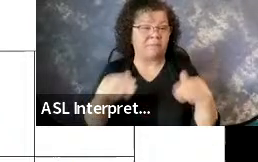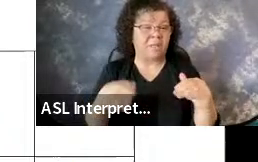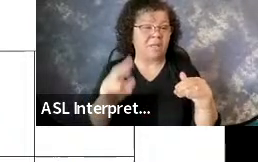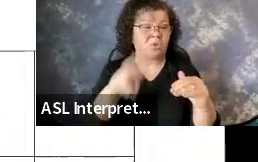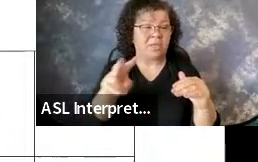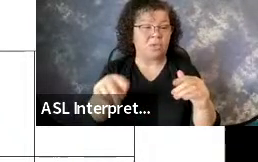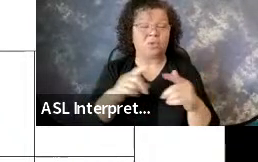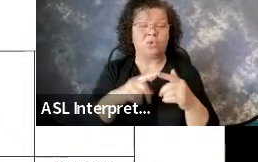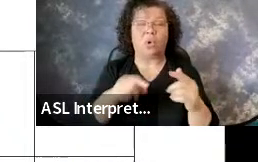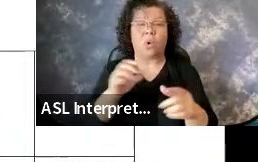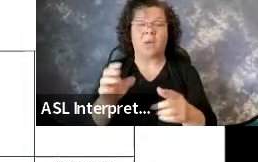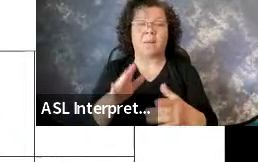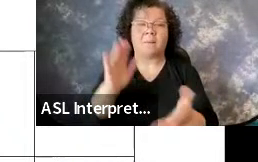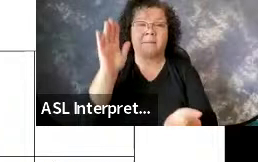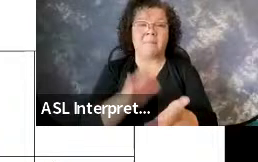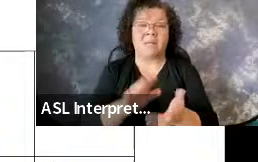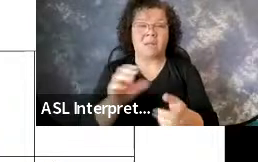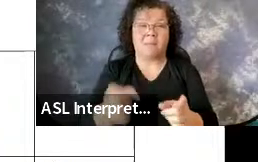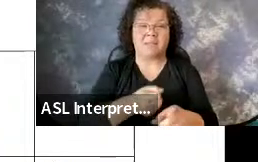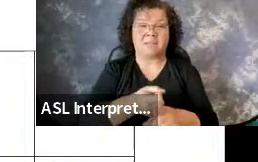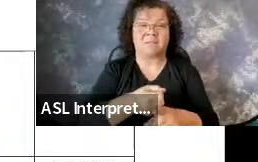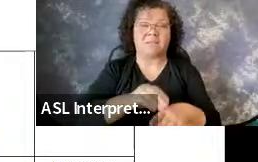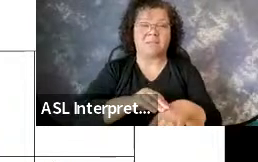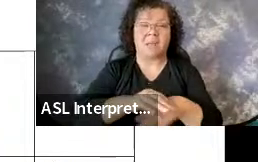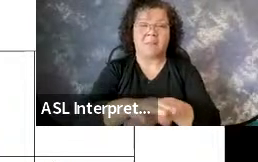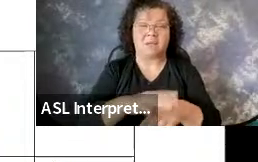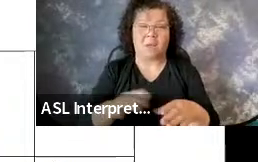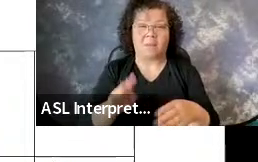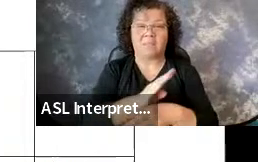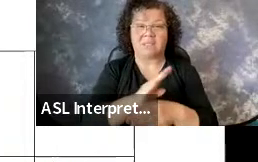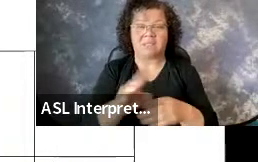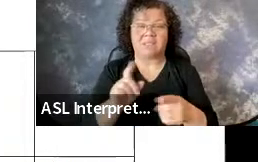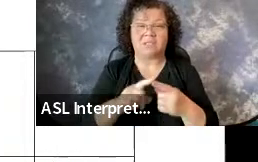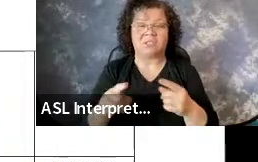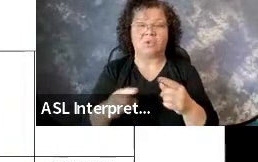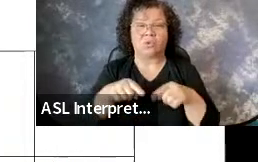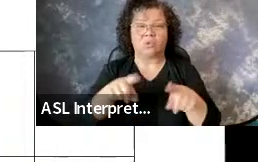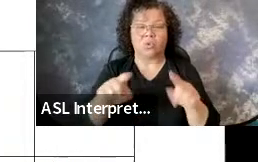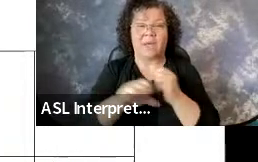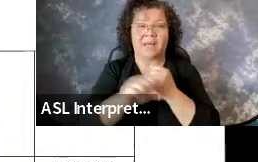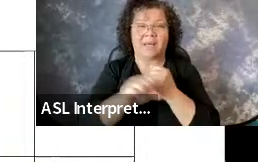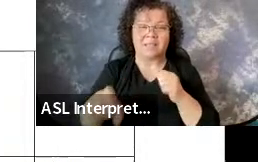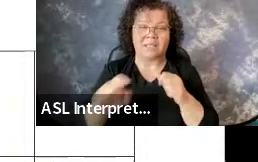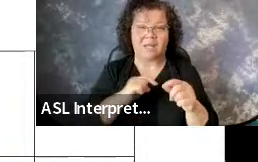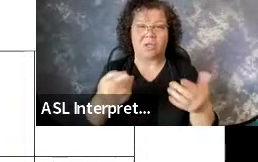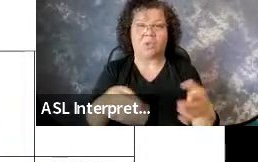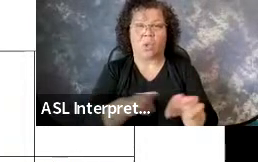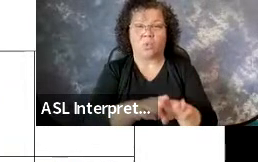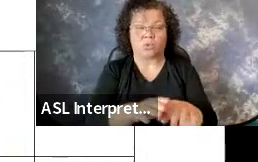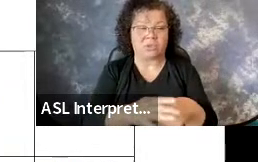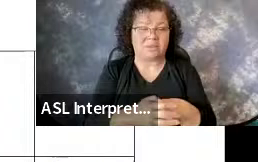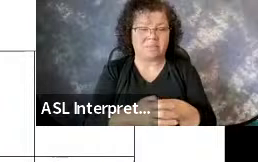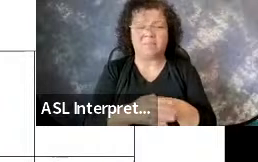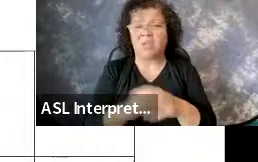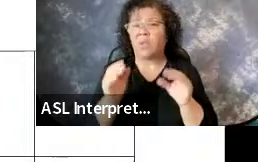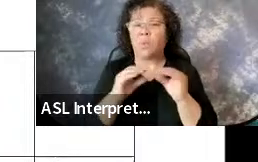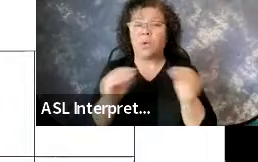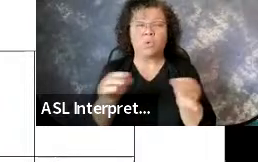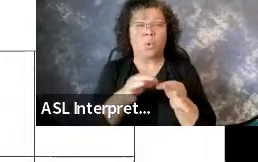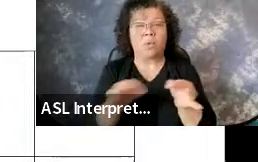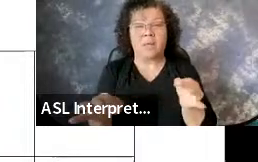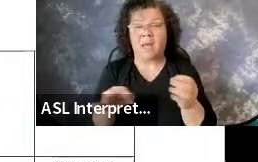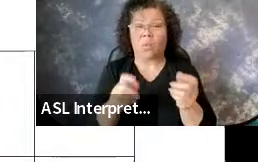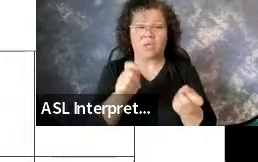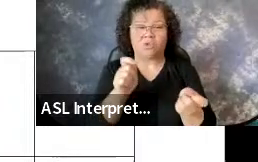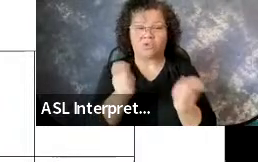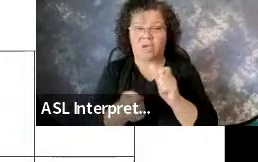minimize impacts on small businesses during construction to avoid extended closures. And there were no language edits to